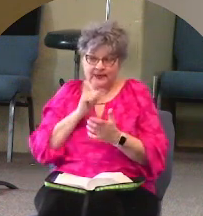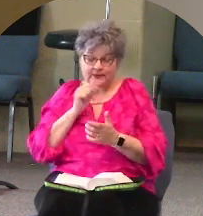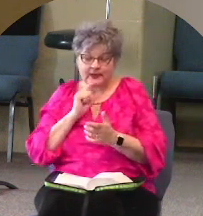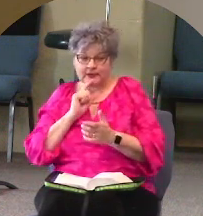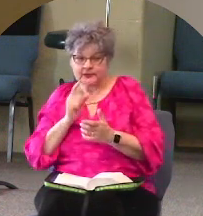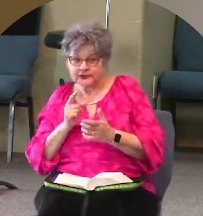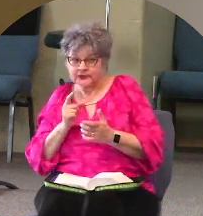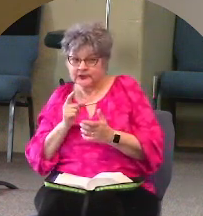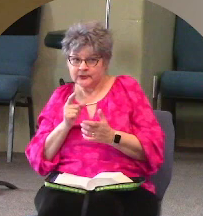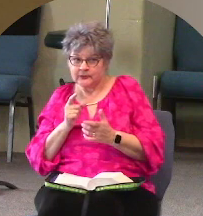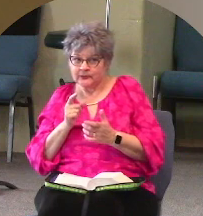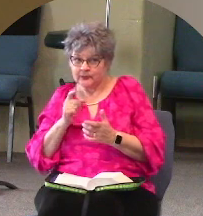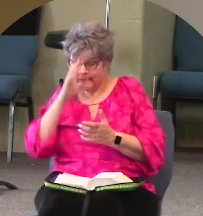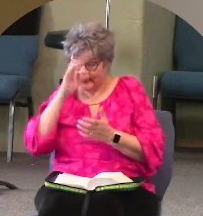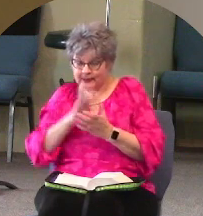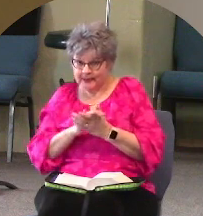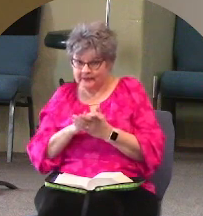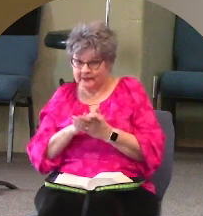had happened.